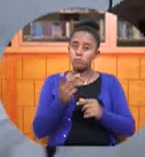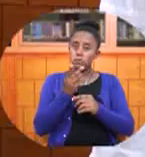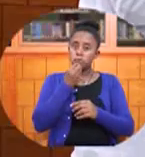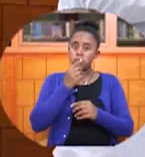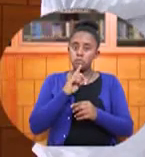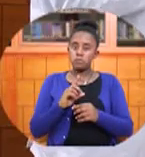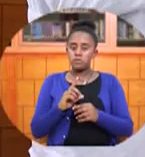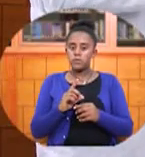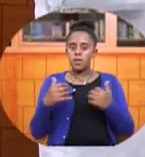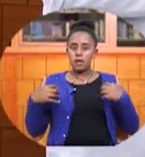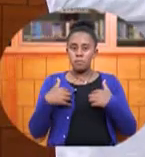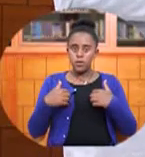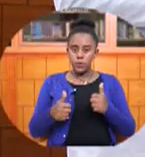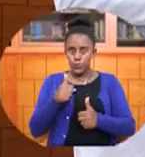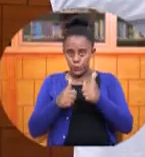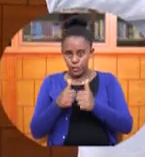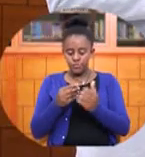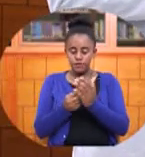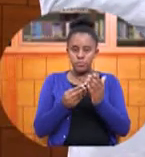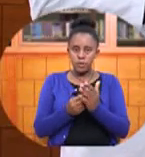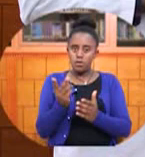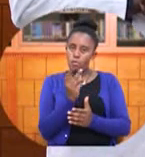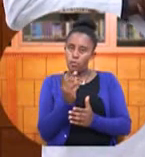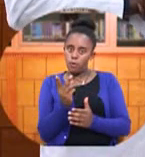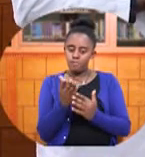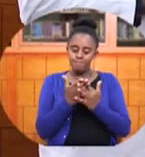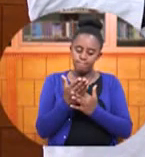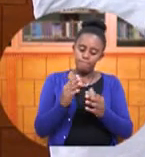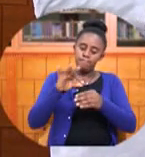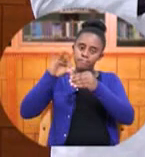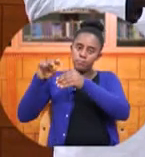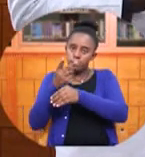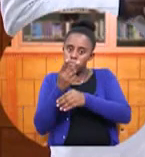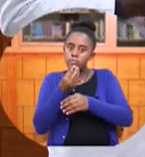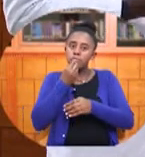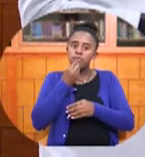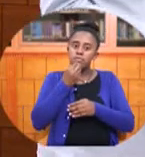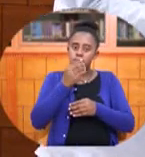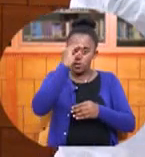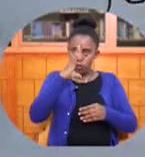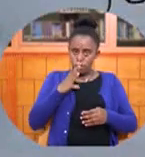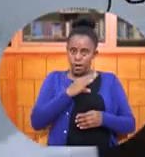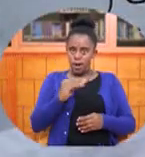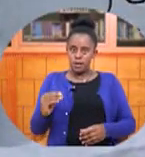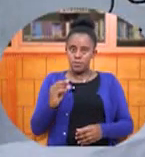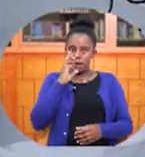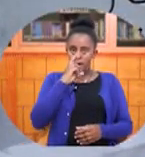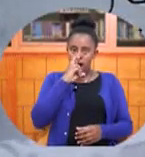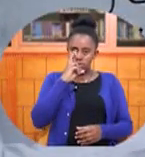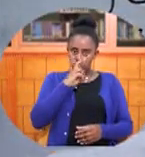Omnivore are the animal which feed on both plant and meat. For example, human and